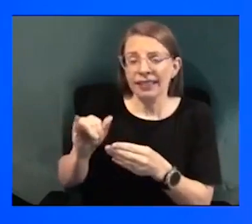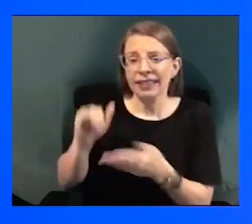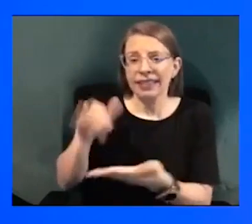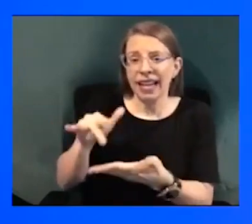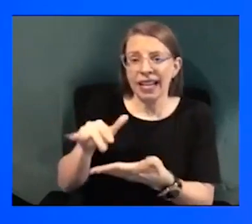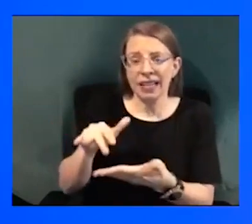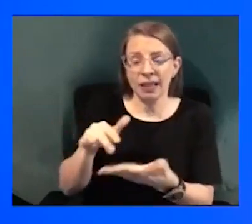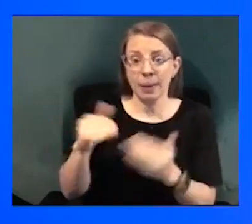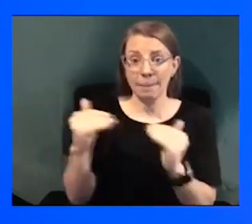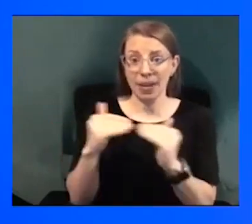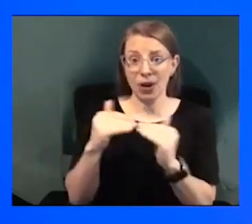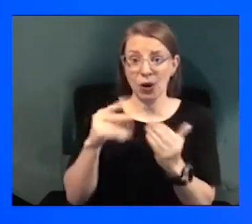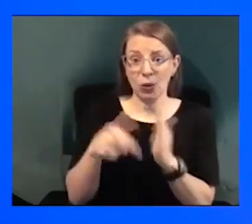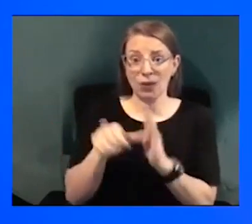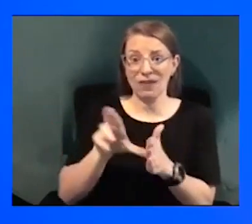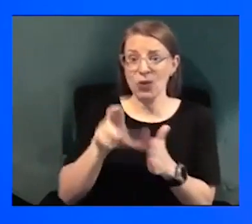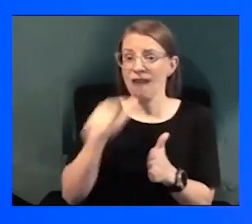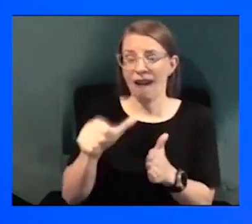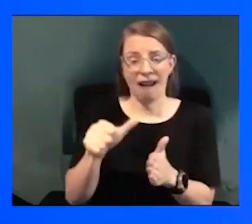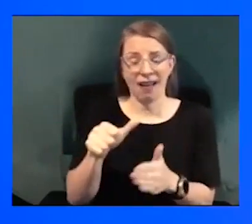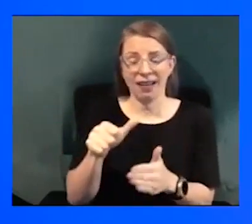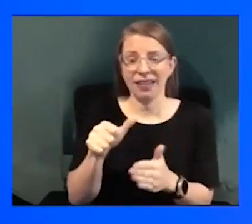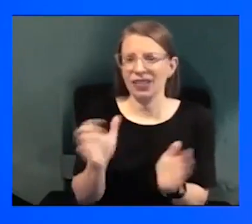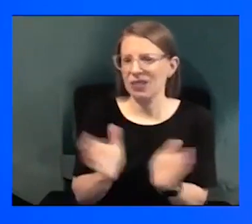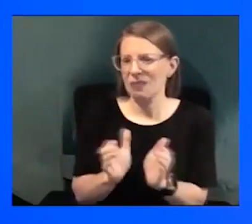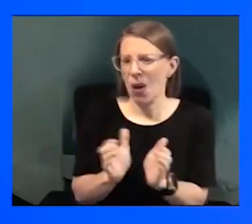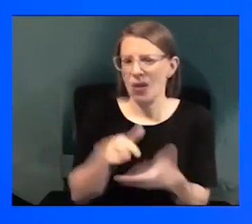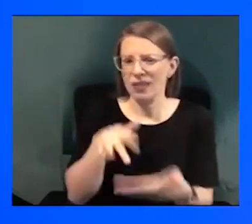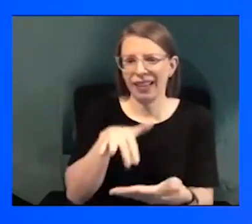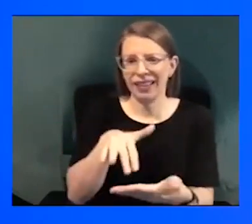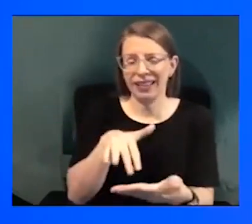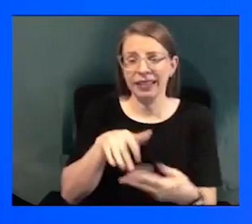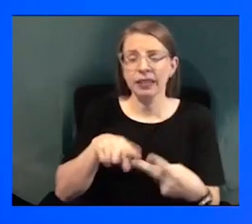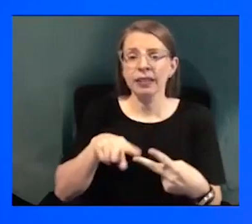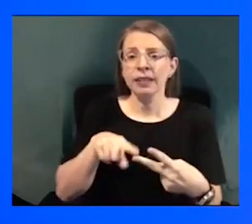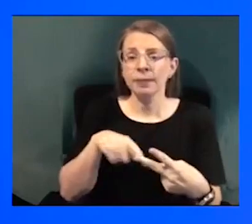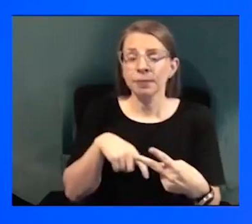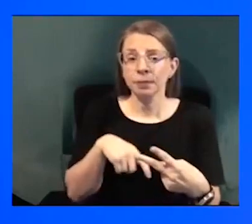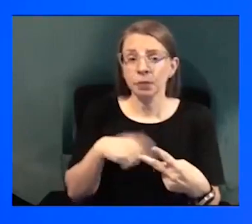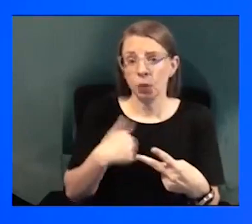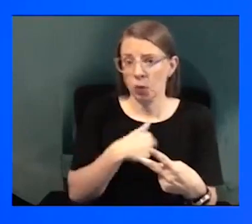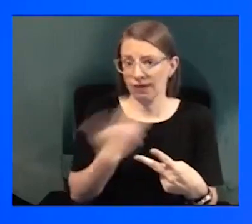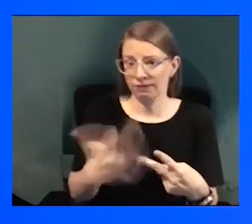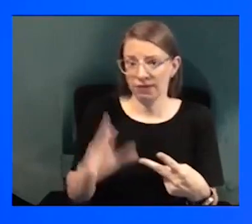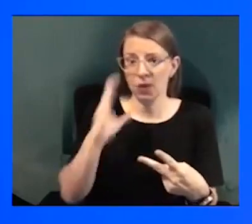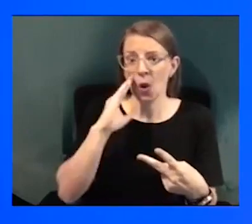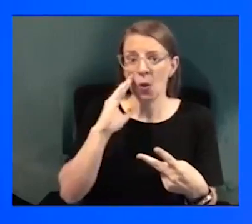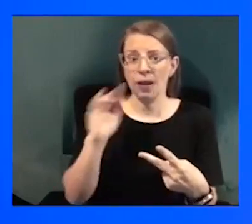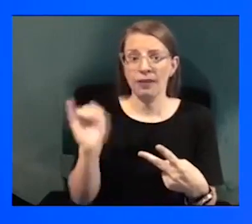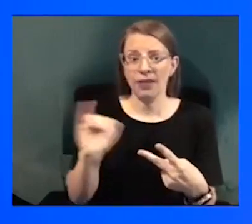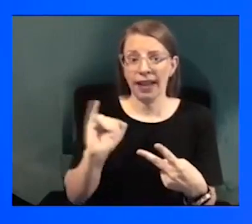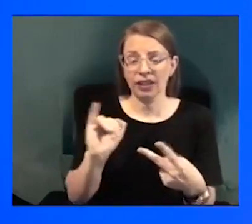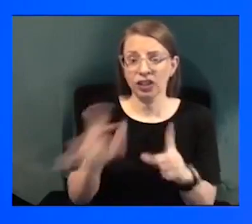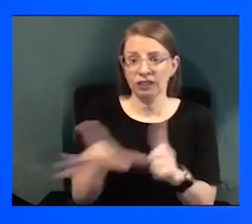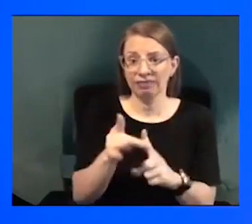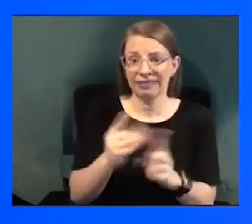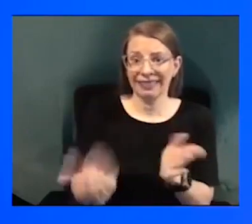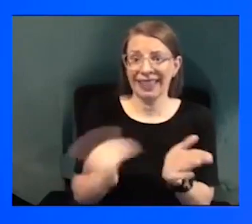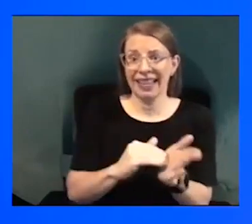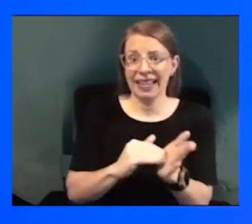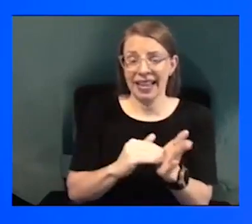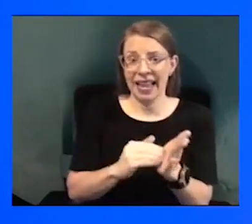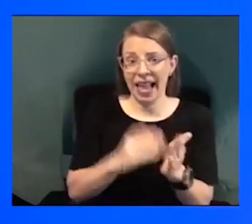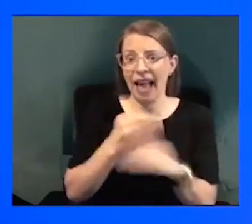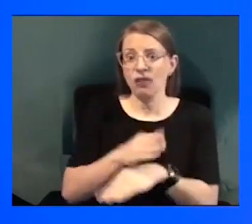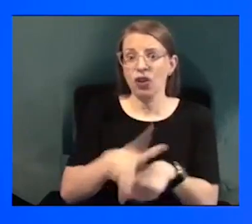caveats. It's a very small study. The second caveat being, we know that reinfection after natural immunity